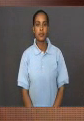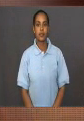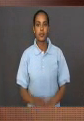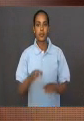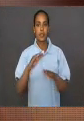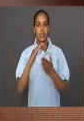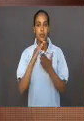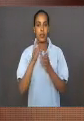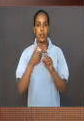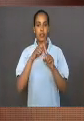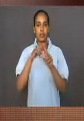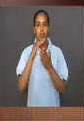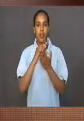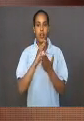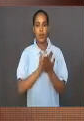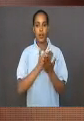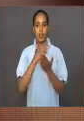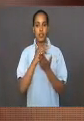Let's get back to our lesson.